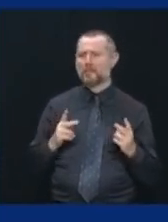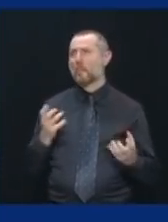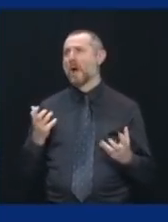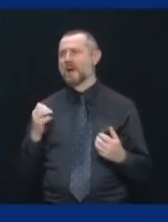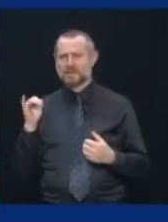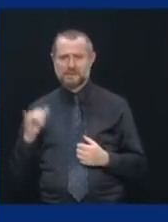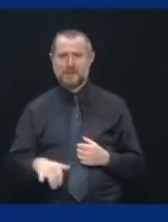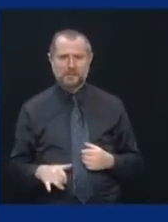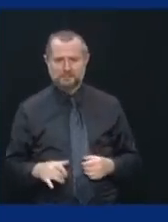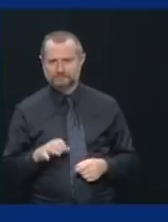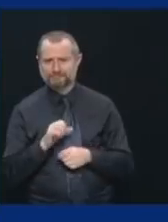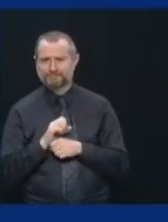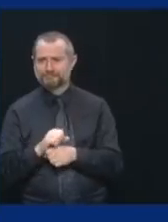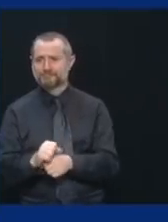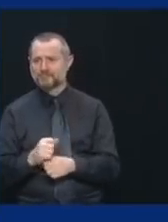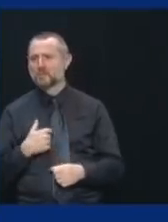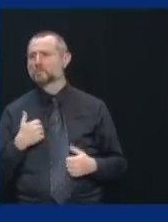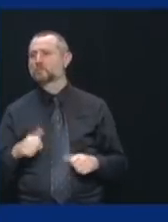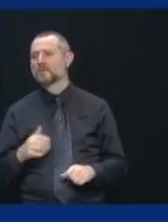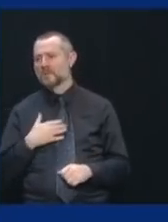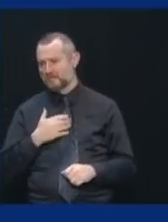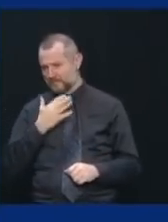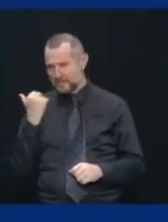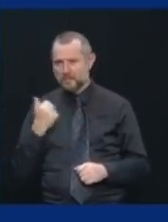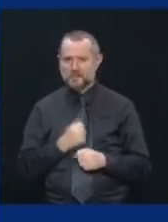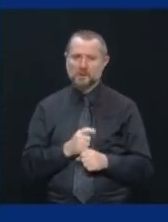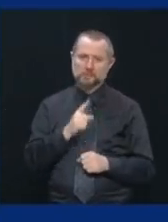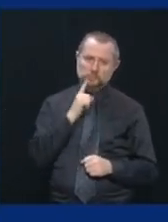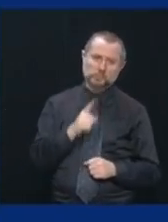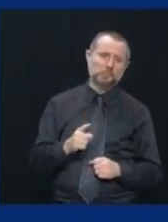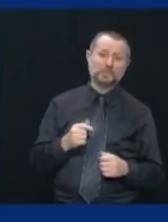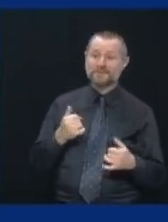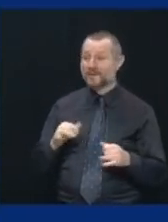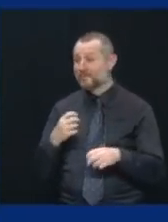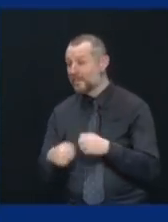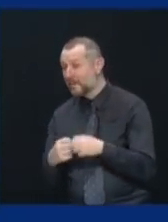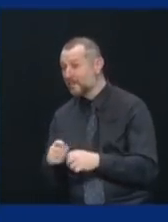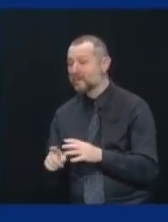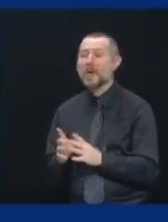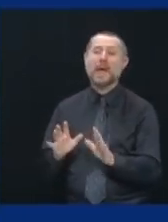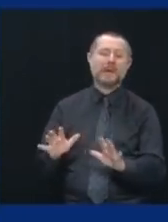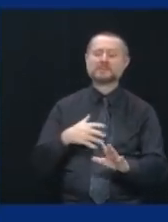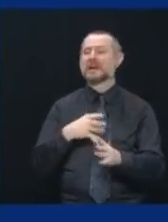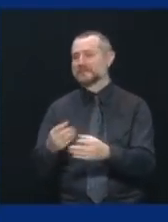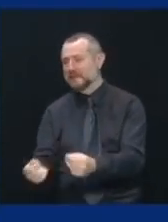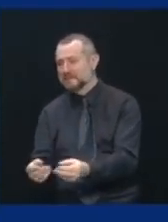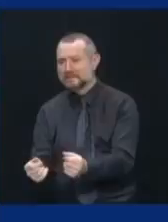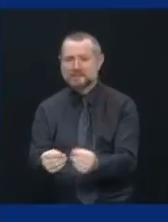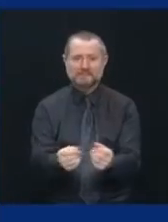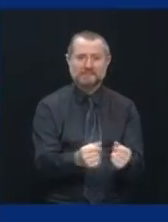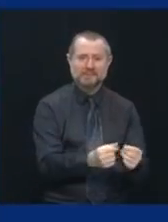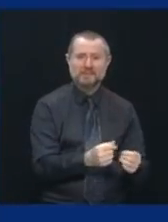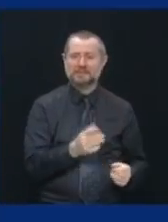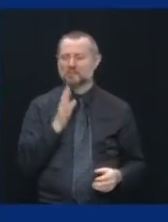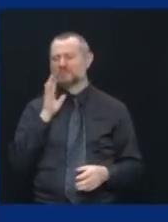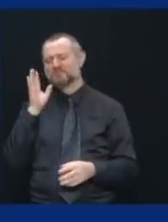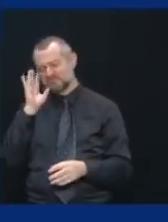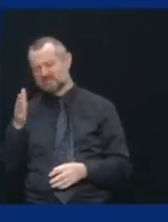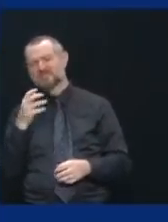and everyone's going to do their best to try to, in real time, catch glitches and get things up and running. But it's going to be a tough period